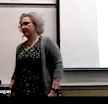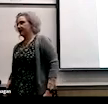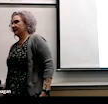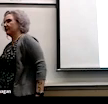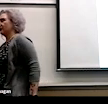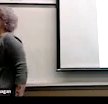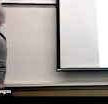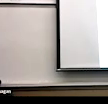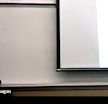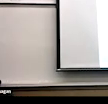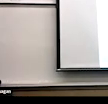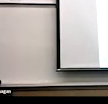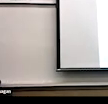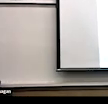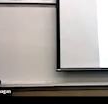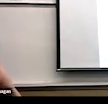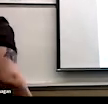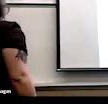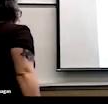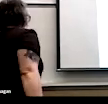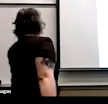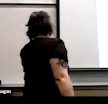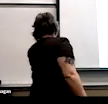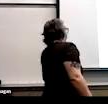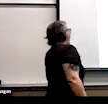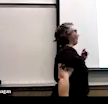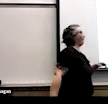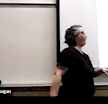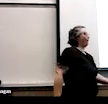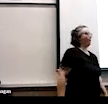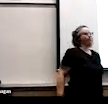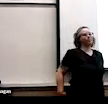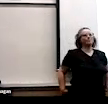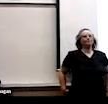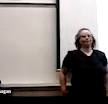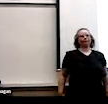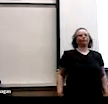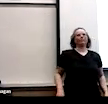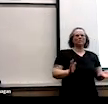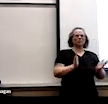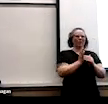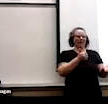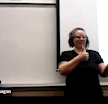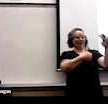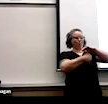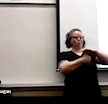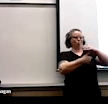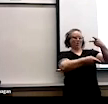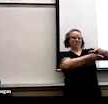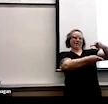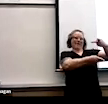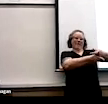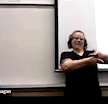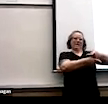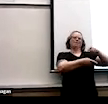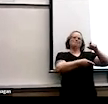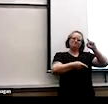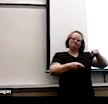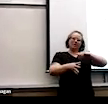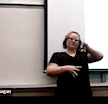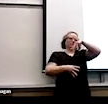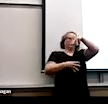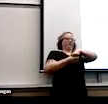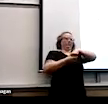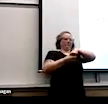Primary care involvement is crucial. This is like a soapbox that I live on. Primary care should be involved early